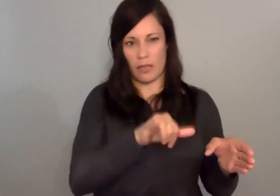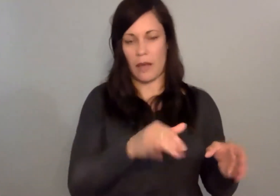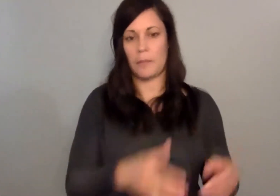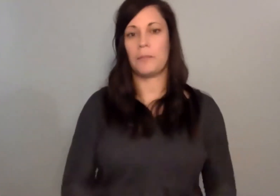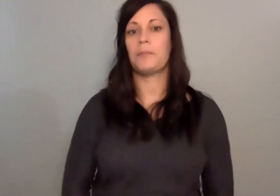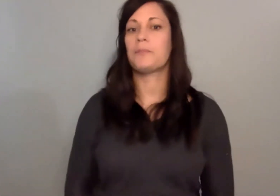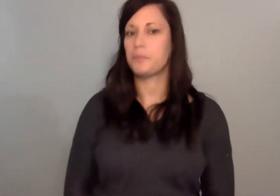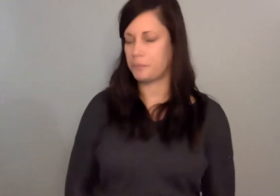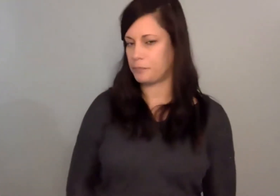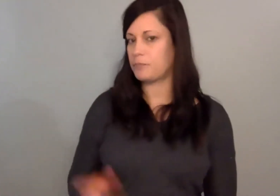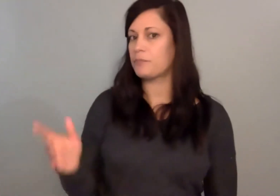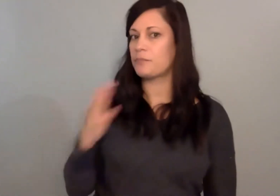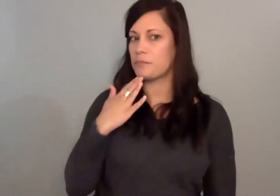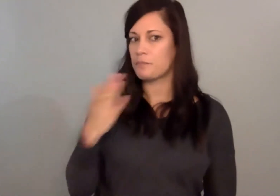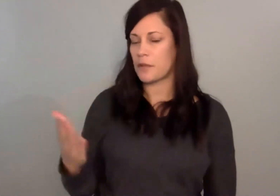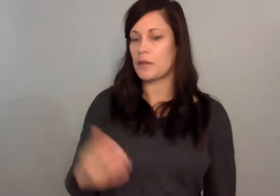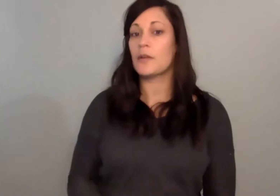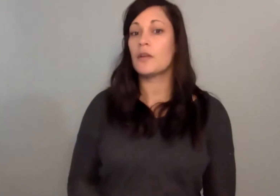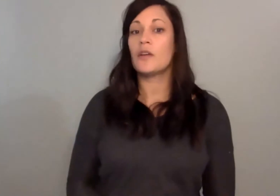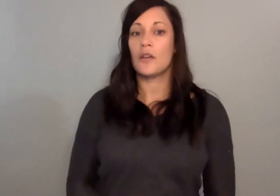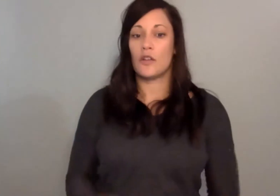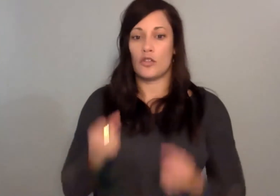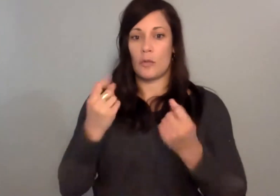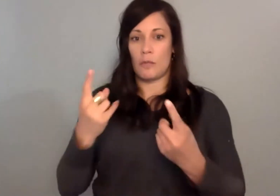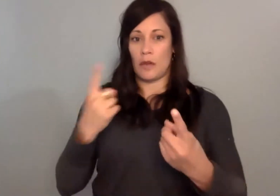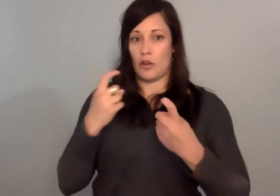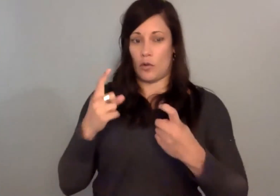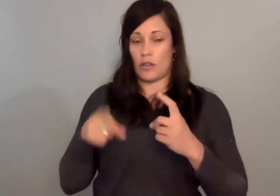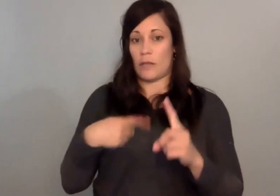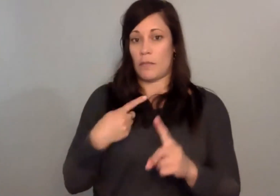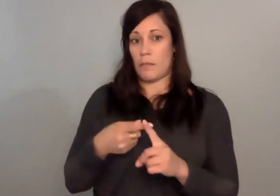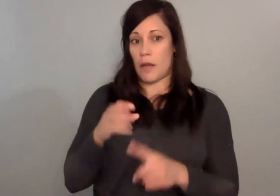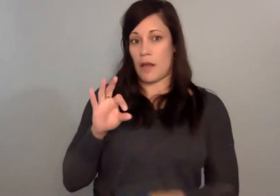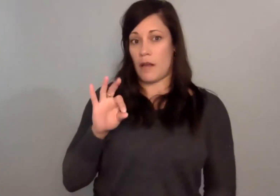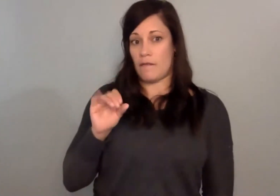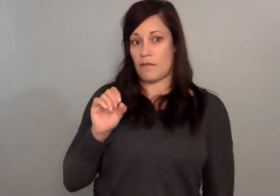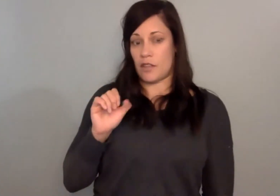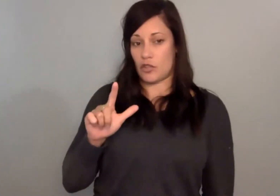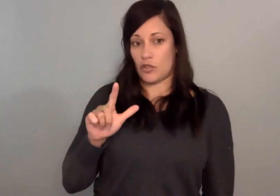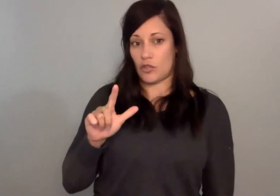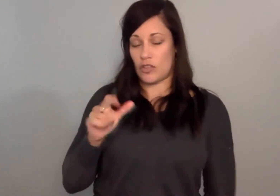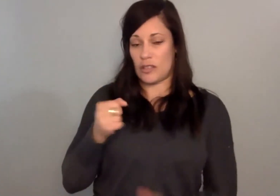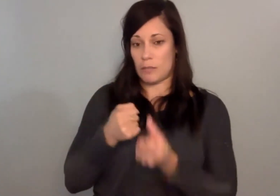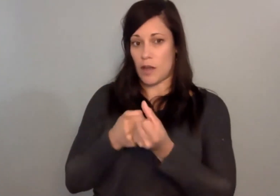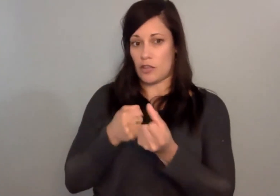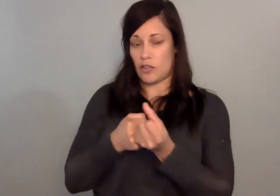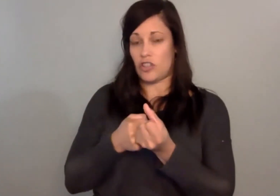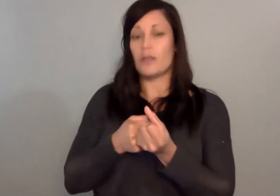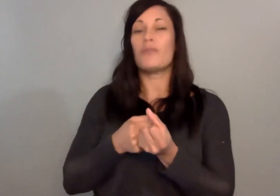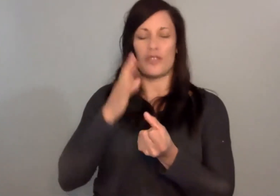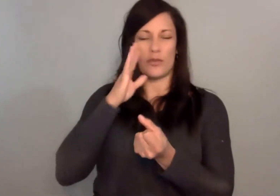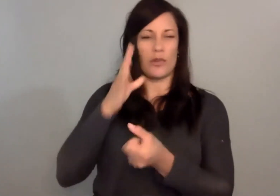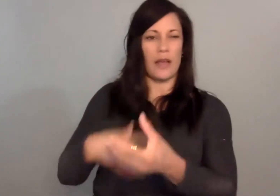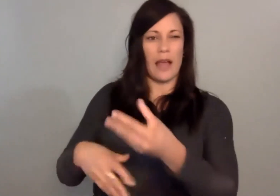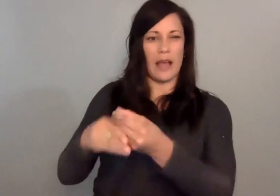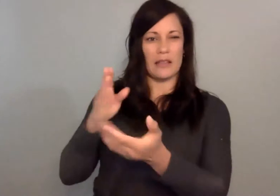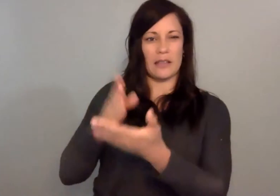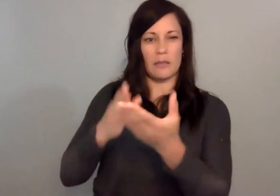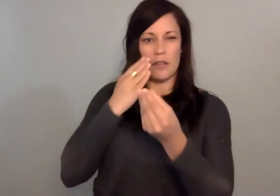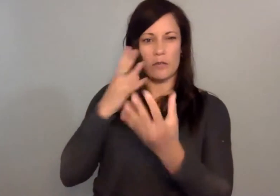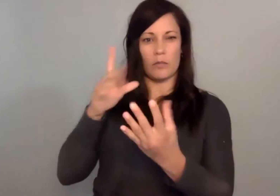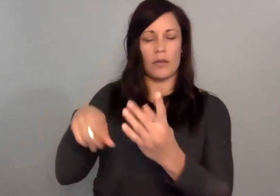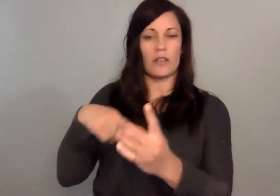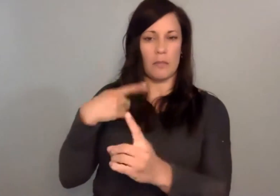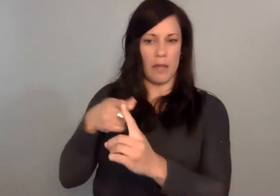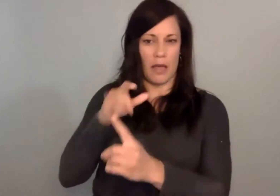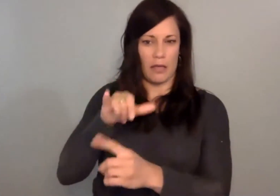of questions related to fiscal sponsorship, so we're just going to add some information on the FAQs of our website because there have been a lot of